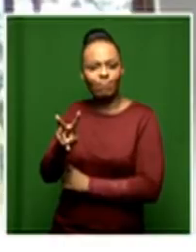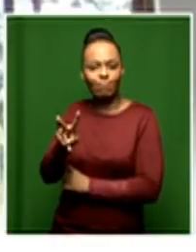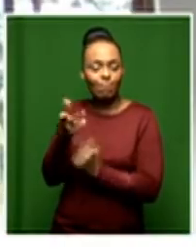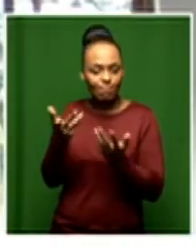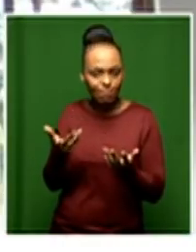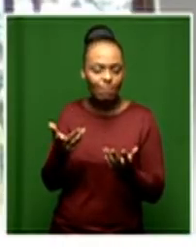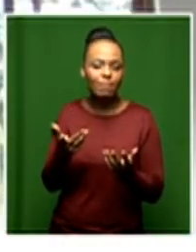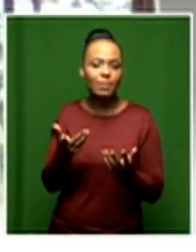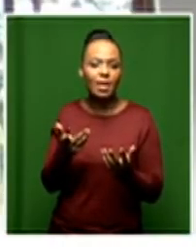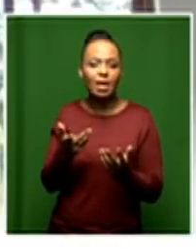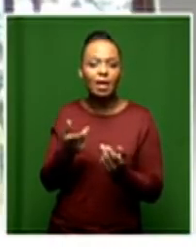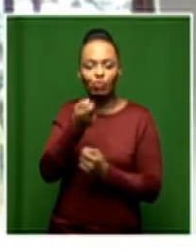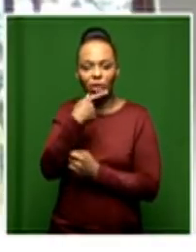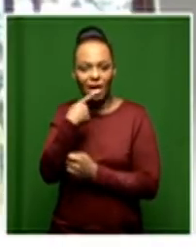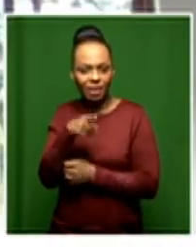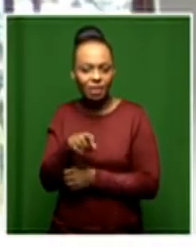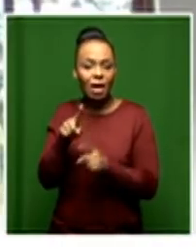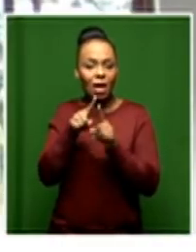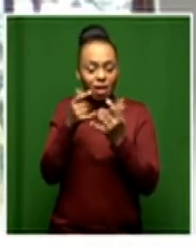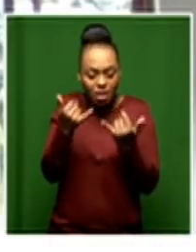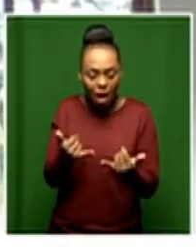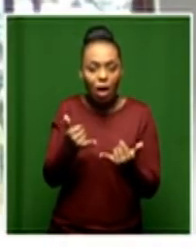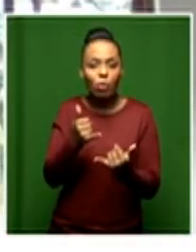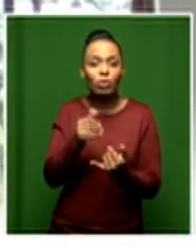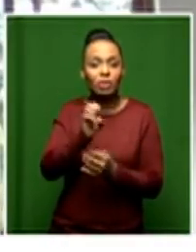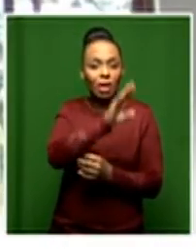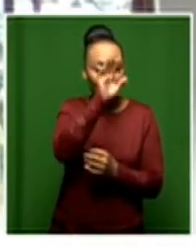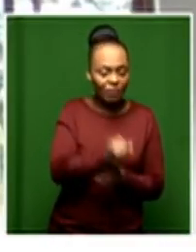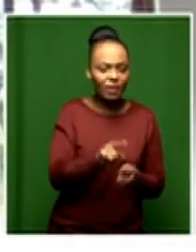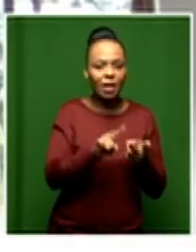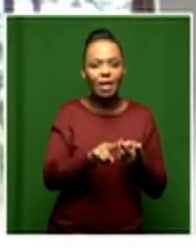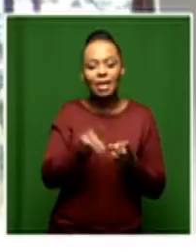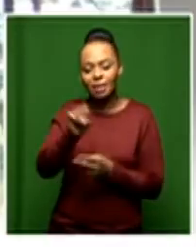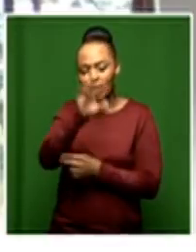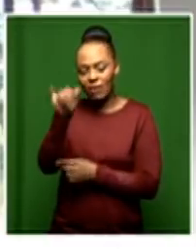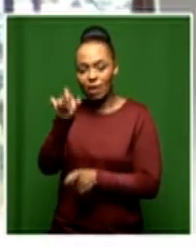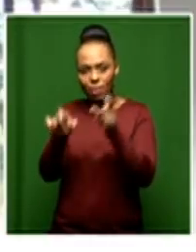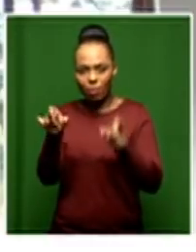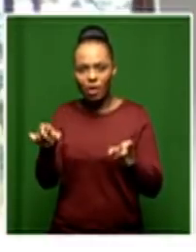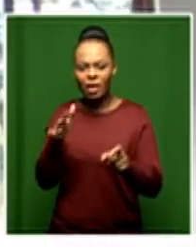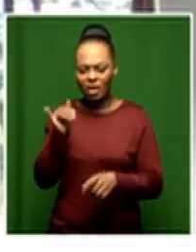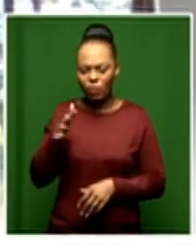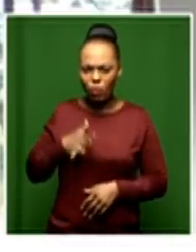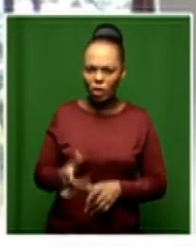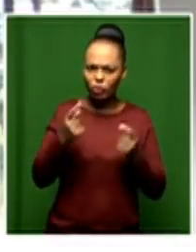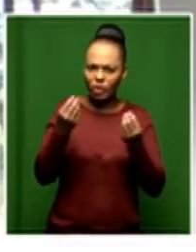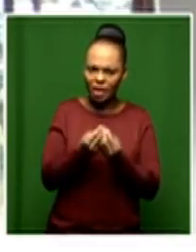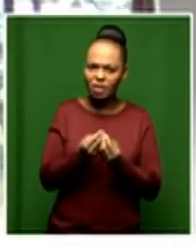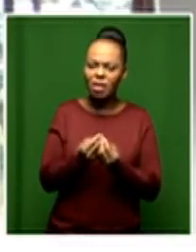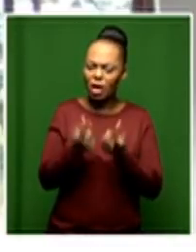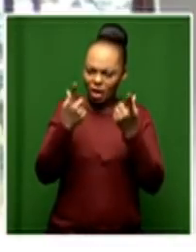So I honestly think that when South Africa and South African people want to do things, they can get things